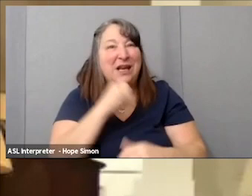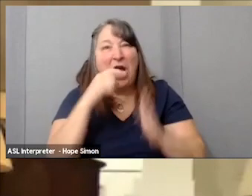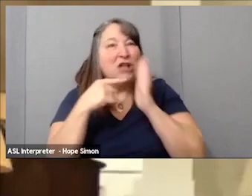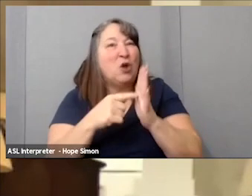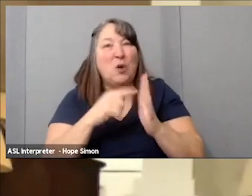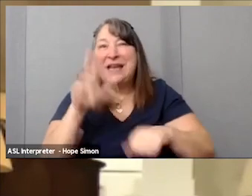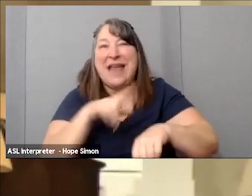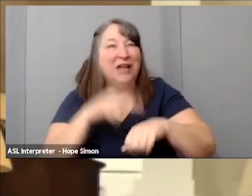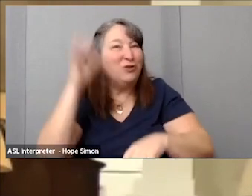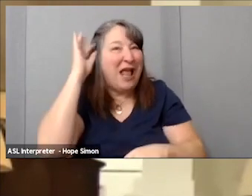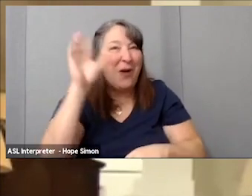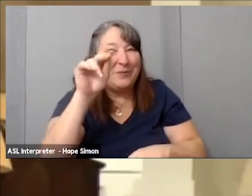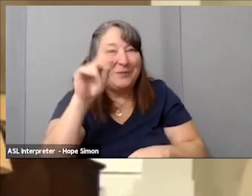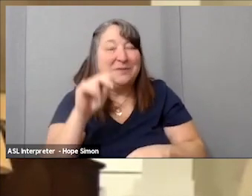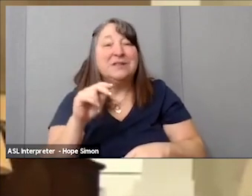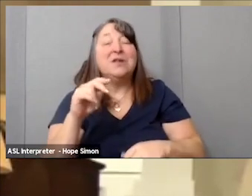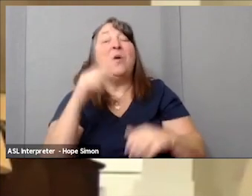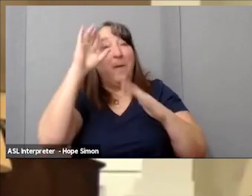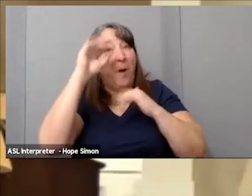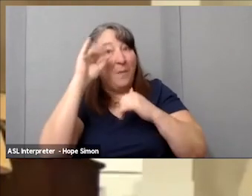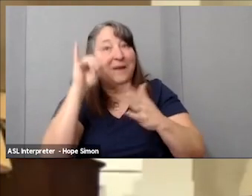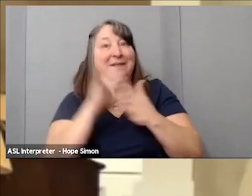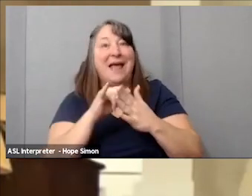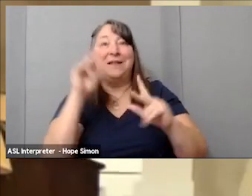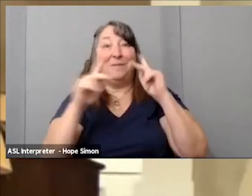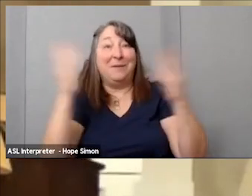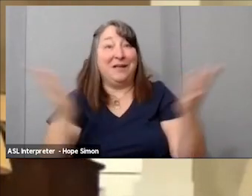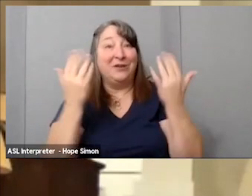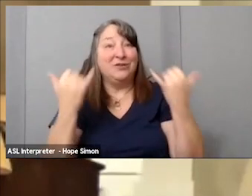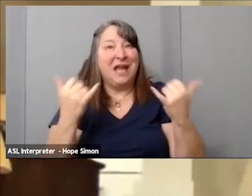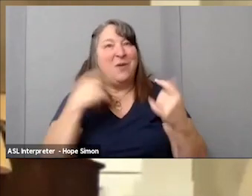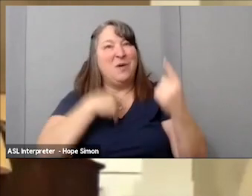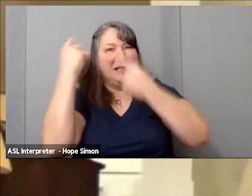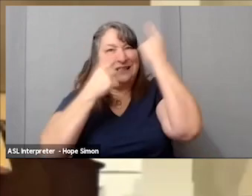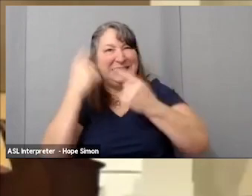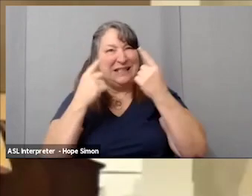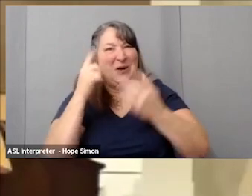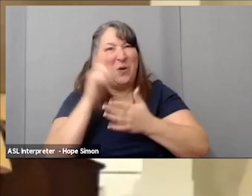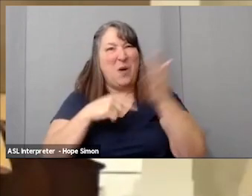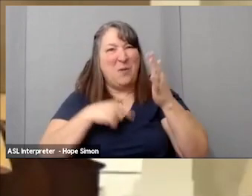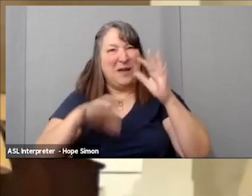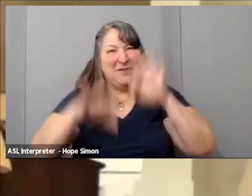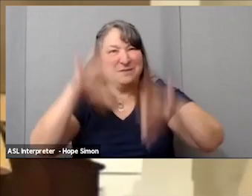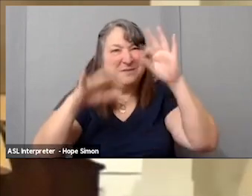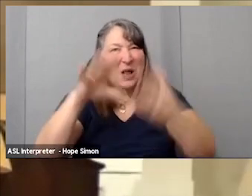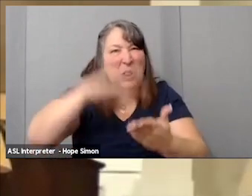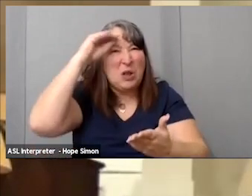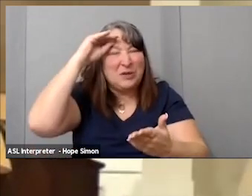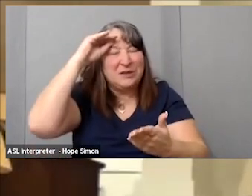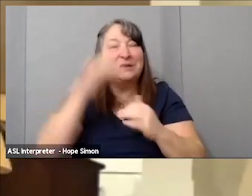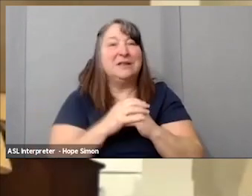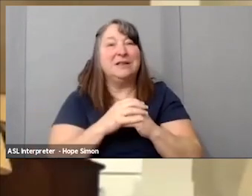content creators here with us today will consider these findings when creating and casting Black female characters. We all have the power